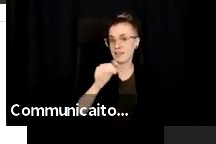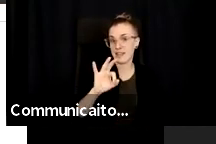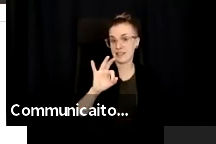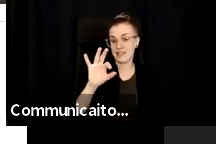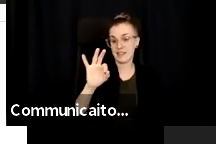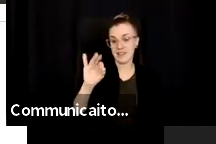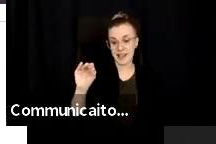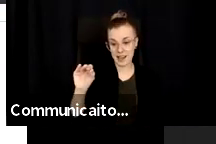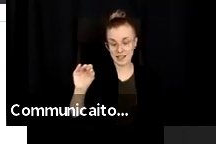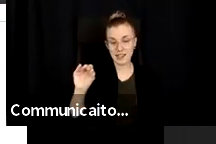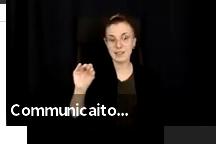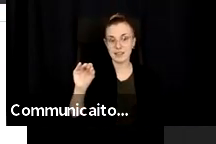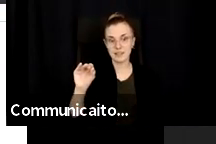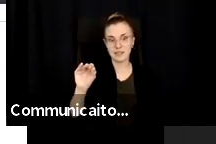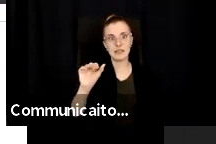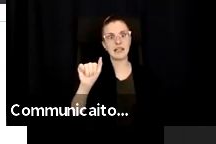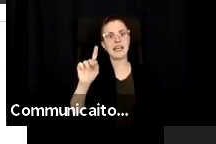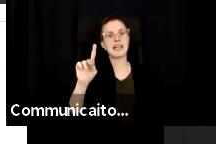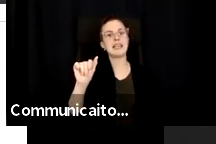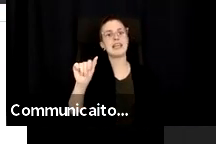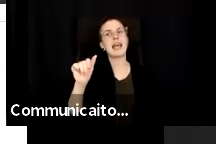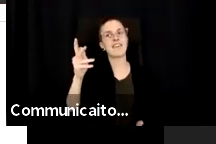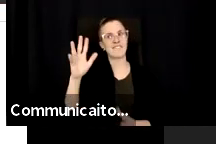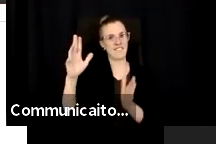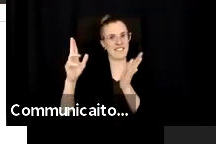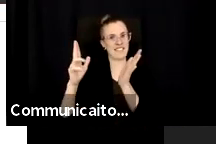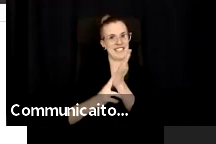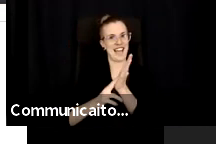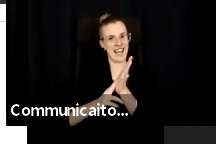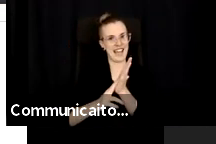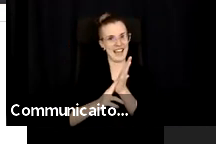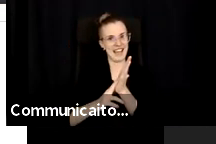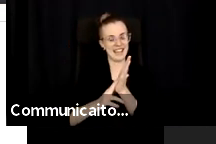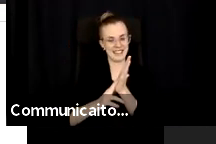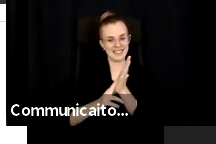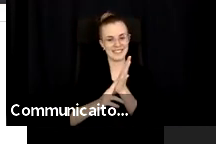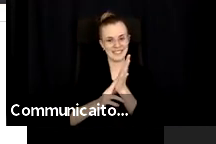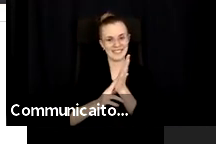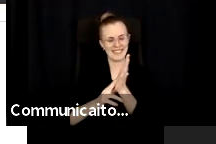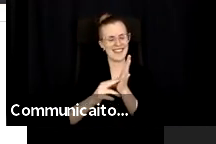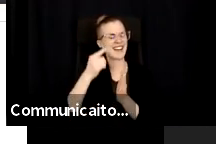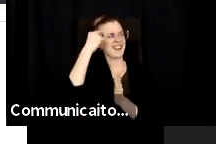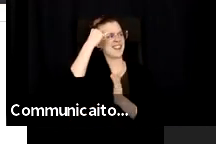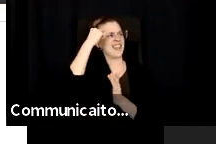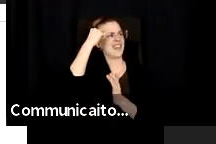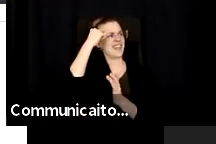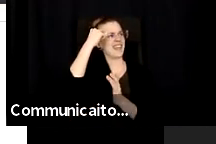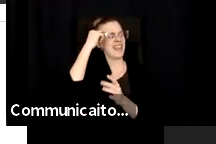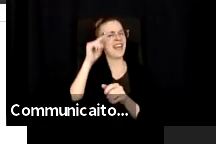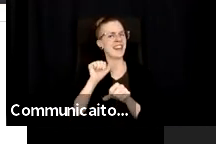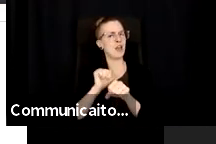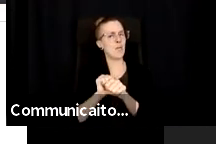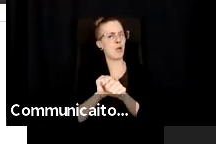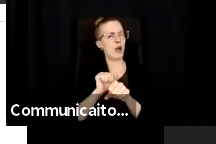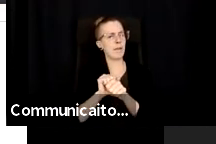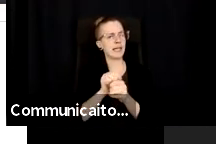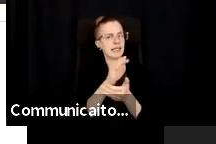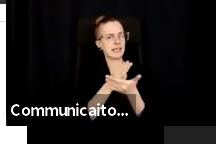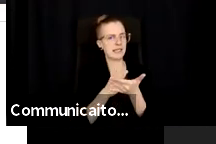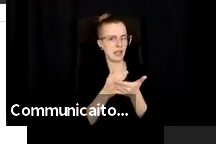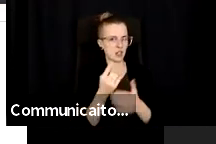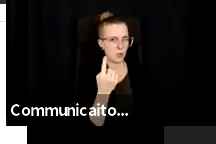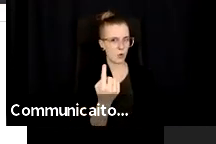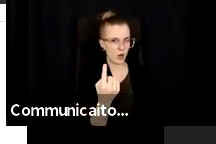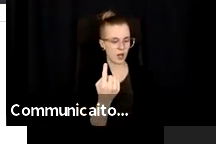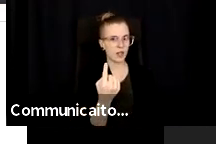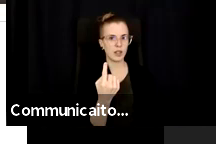the ADA was signed. And I think the employment section one, I think, has